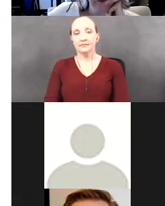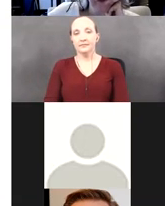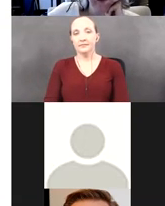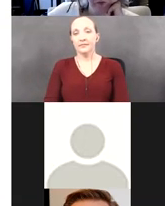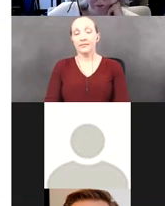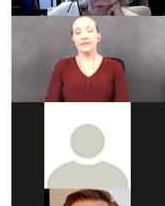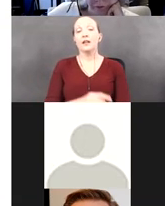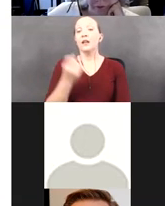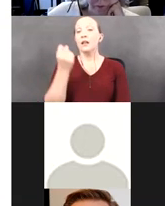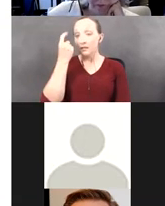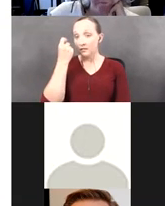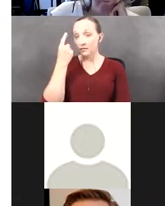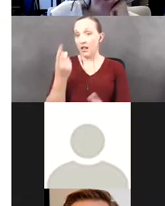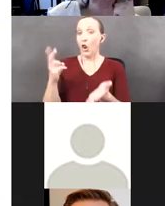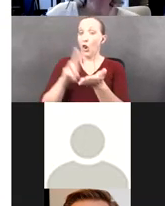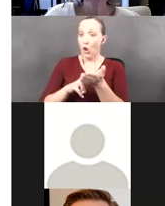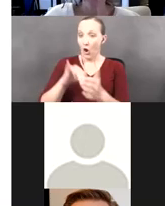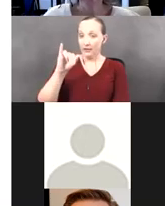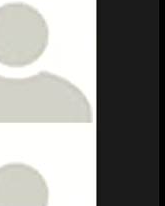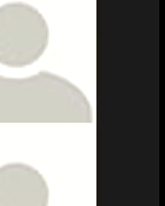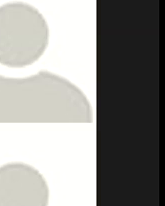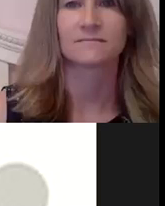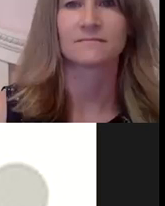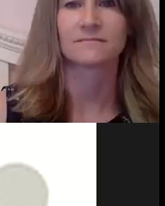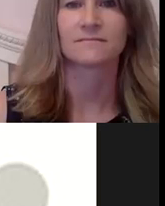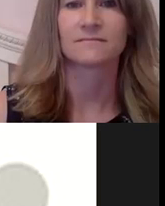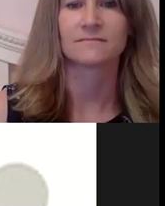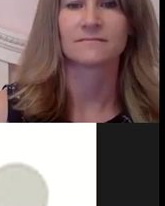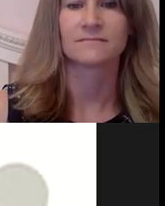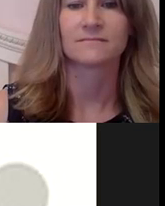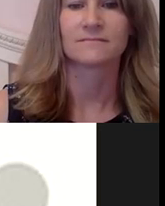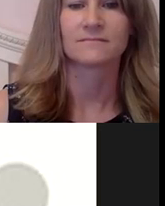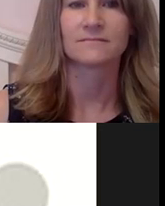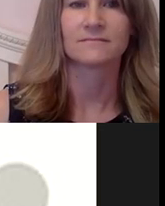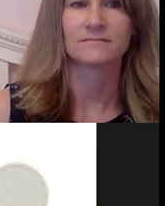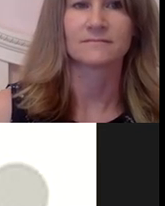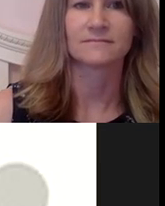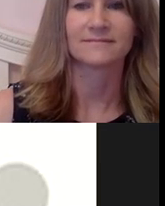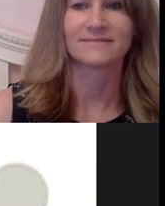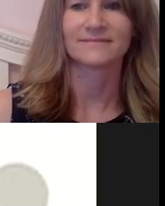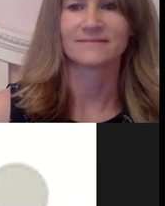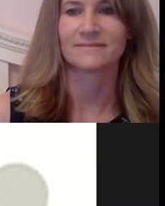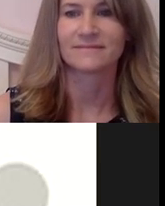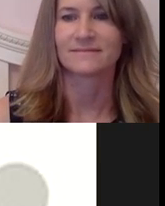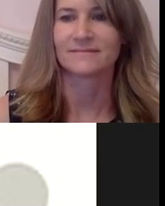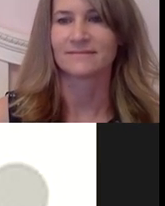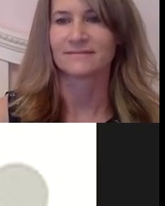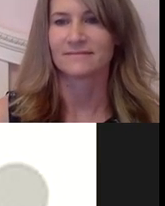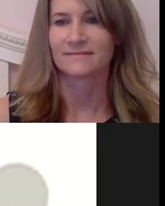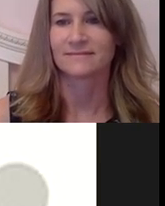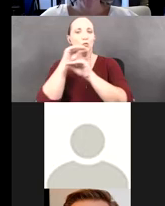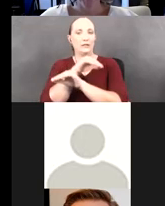Now, once they've logged into Una vez Seesaw, hayan we're going to entrado pause a really quick to Seesaw, switch vamos a pausar un screens. momento para cambiar